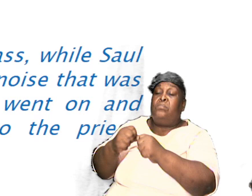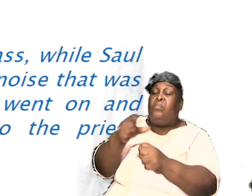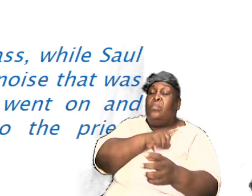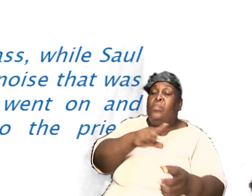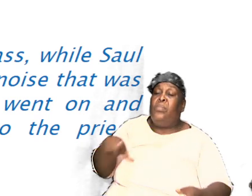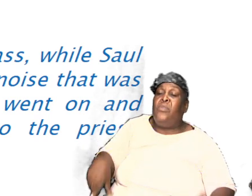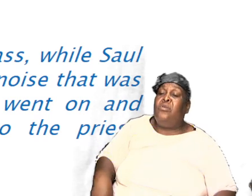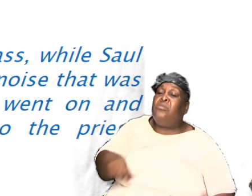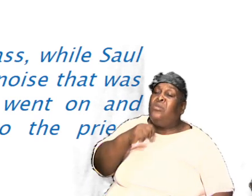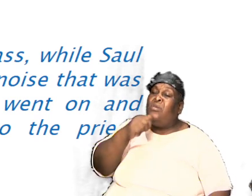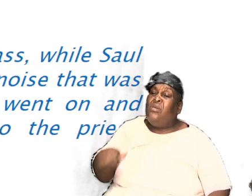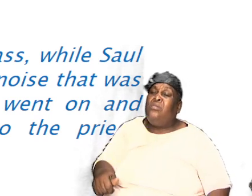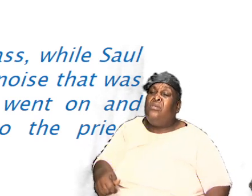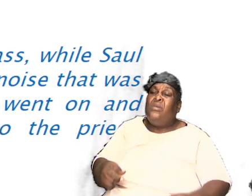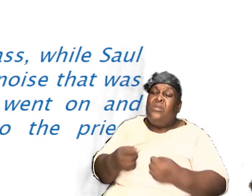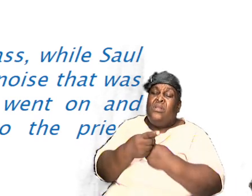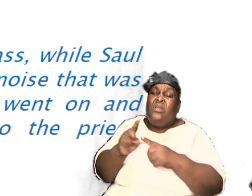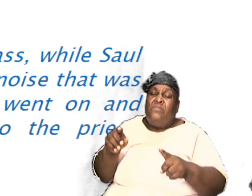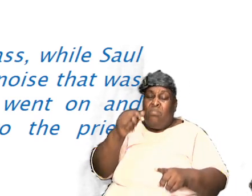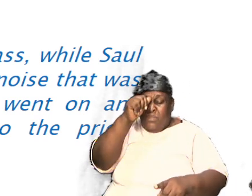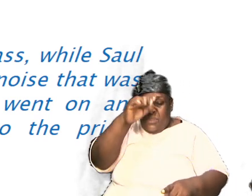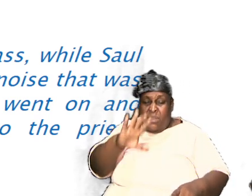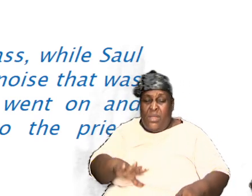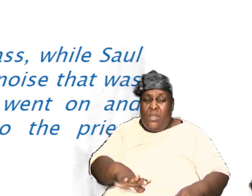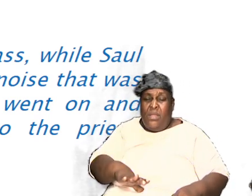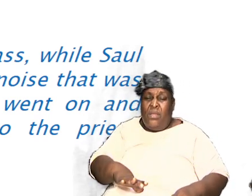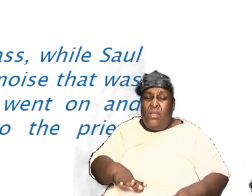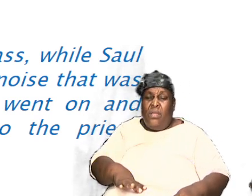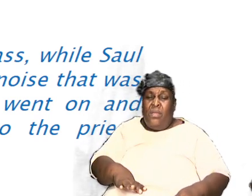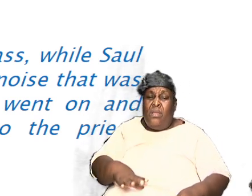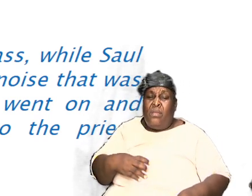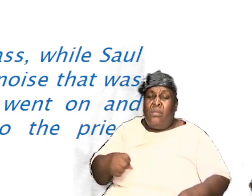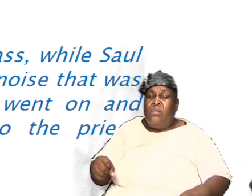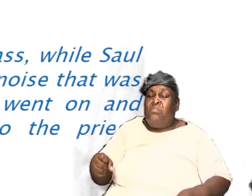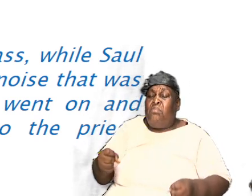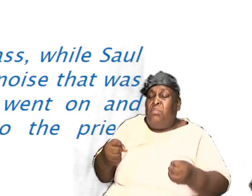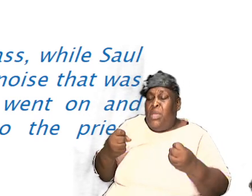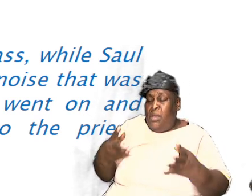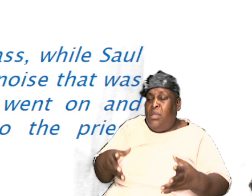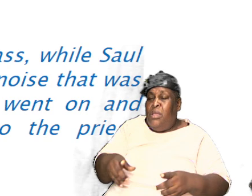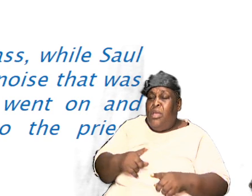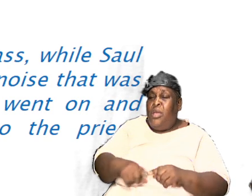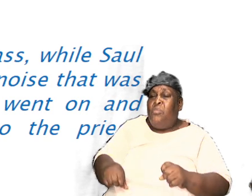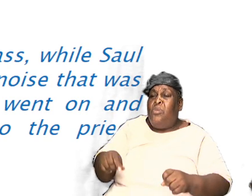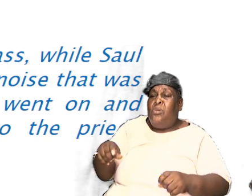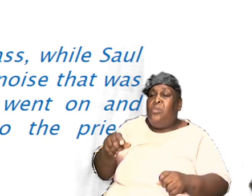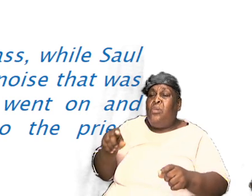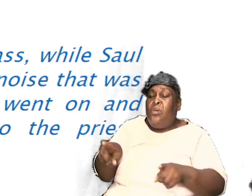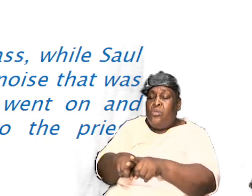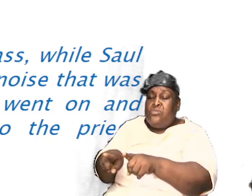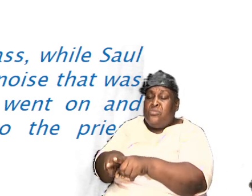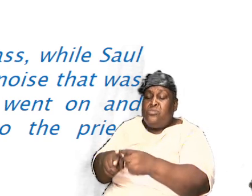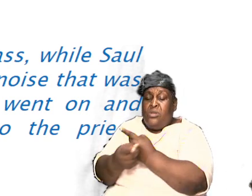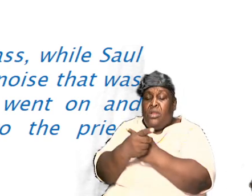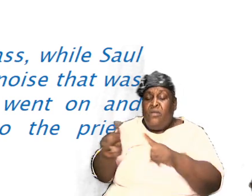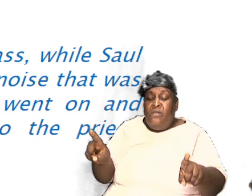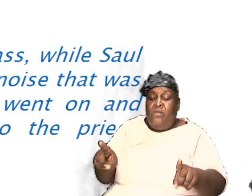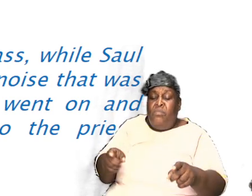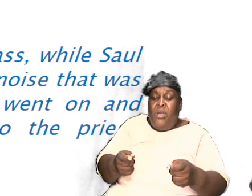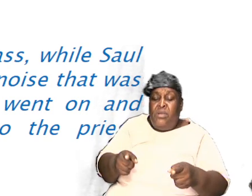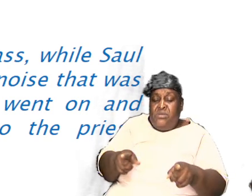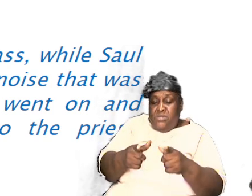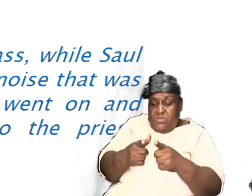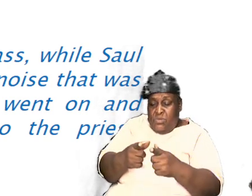necessarily deliver by men. The Lord can also deliver by faith. And Jonathan and his armor bearer went into